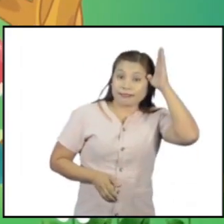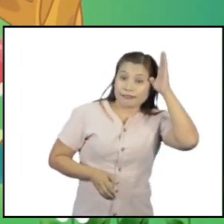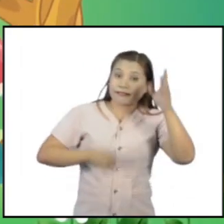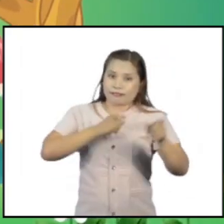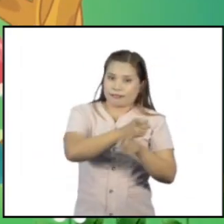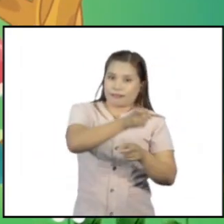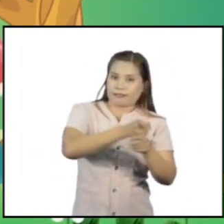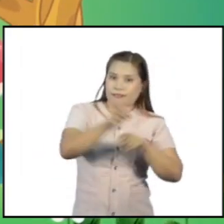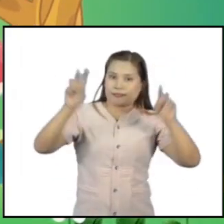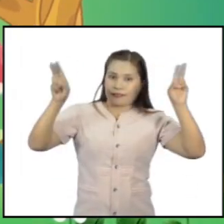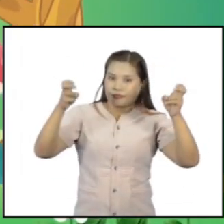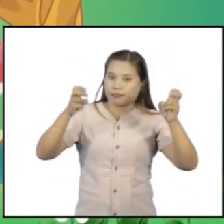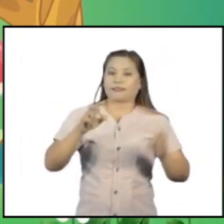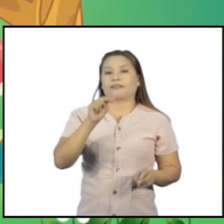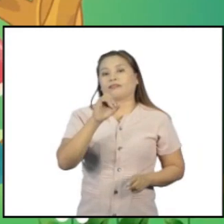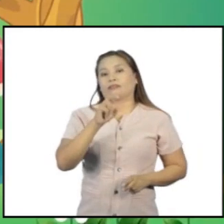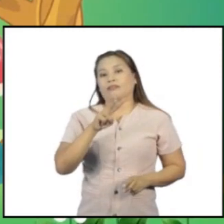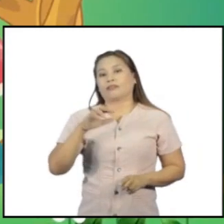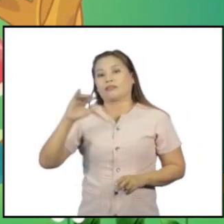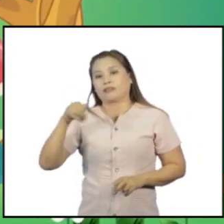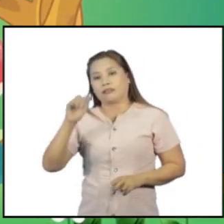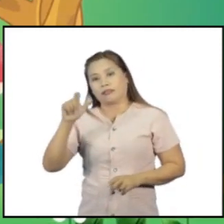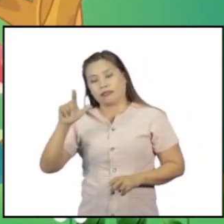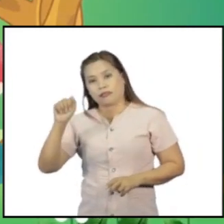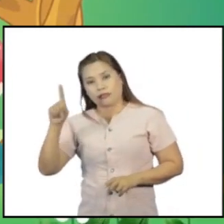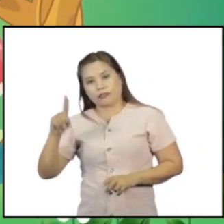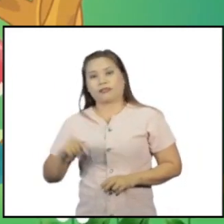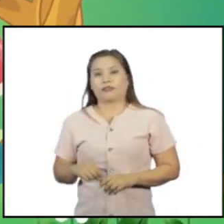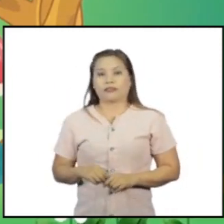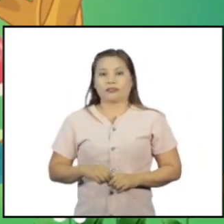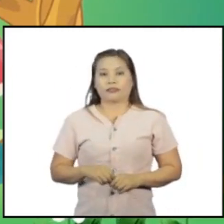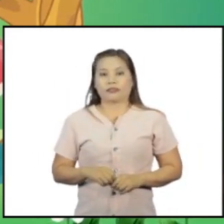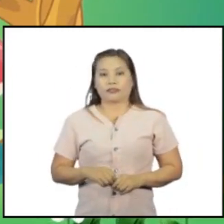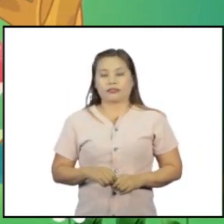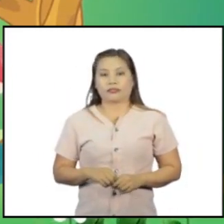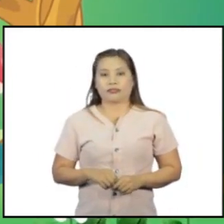Benny the Bully by Nova C. Halland.